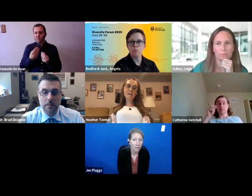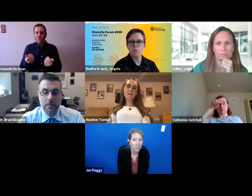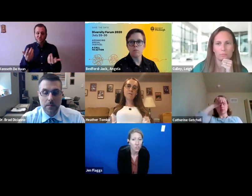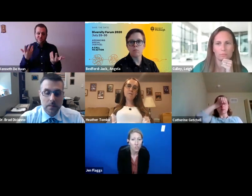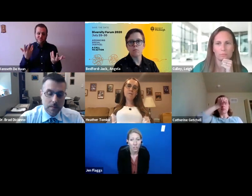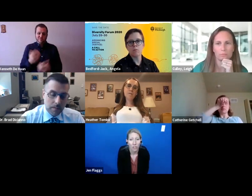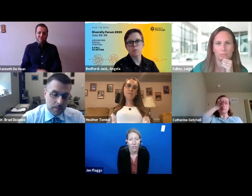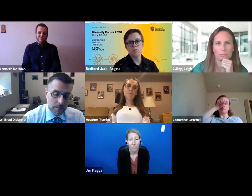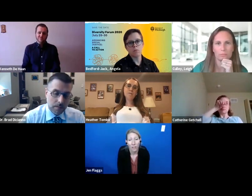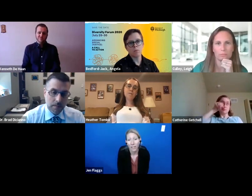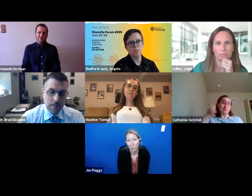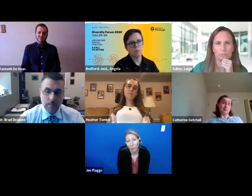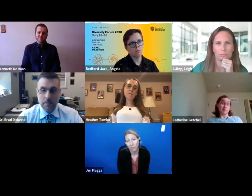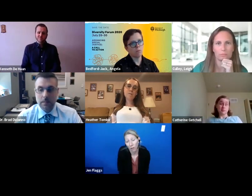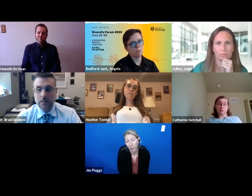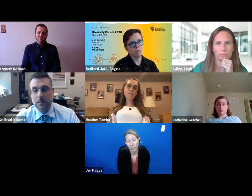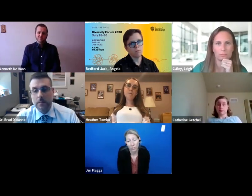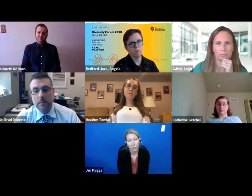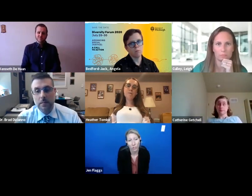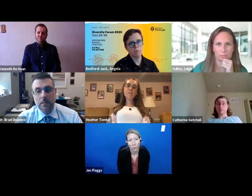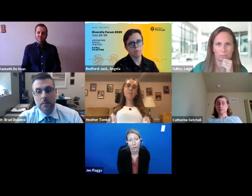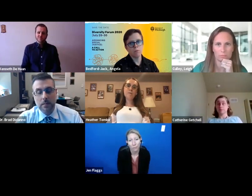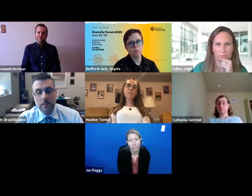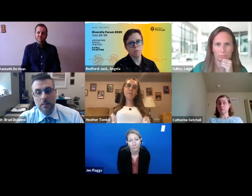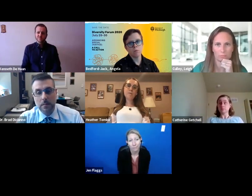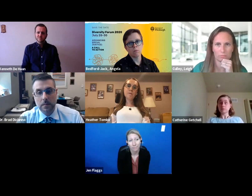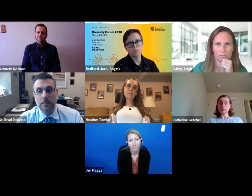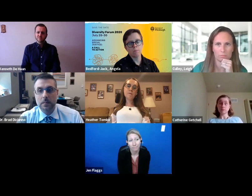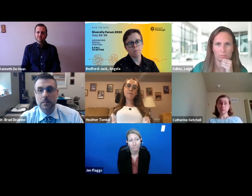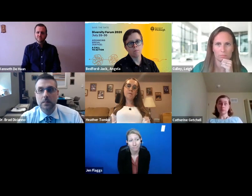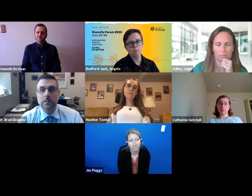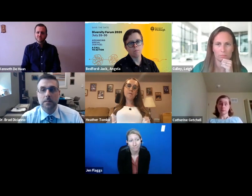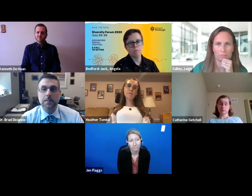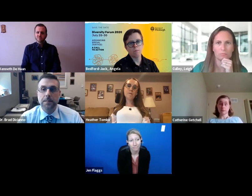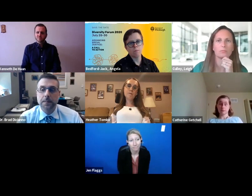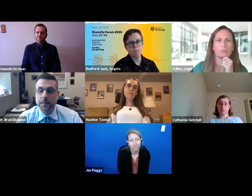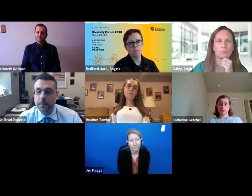of a message. That is one alternate solution as well.